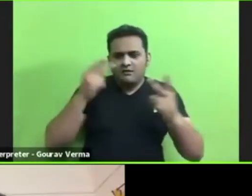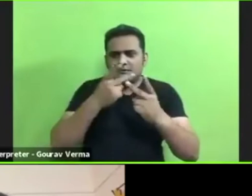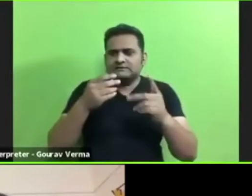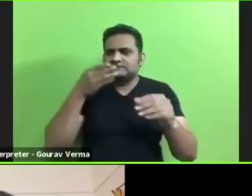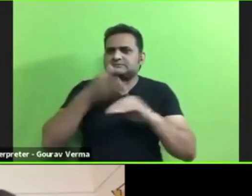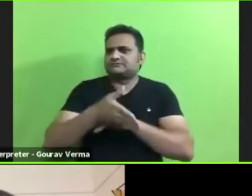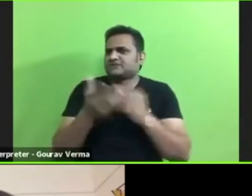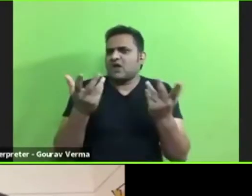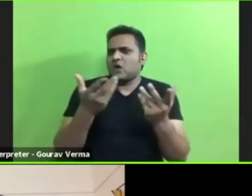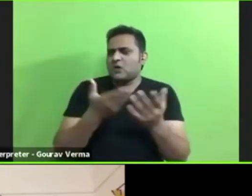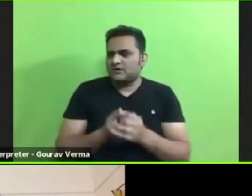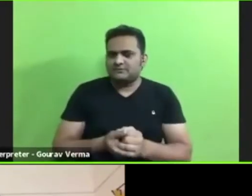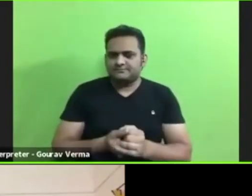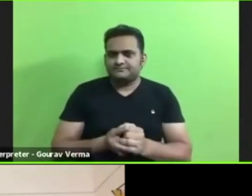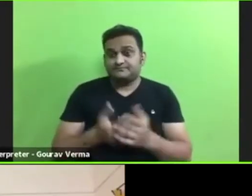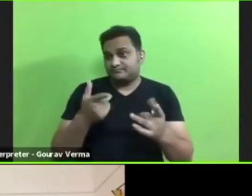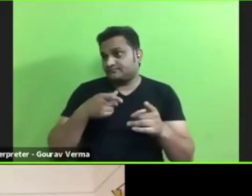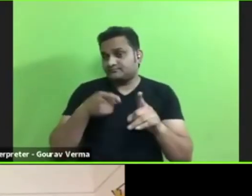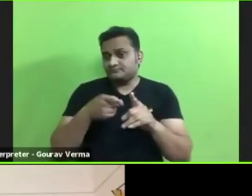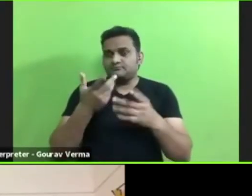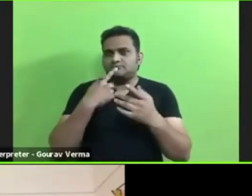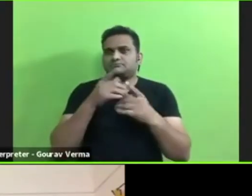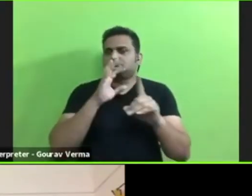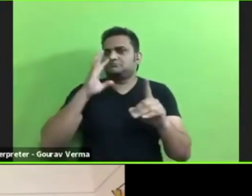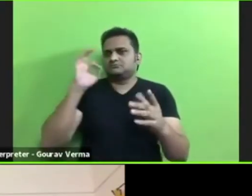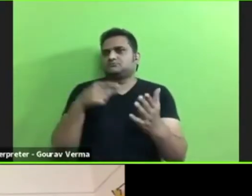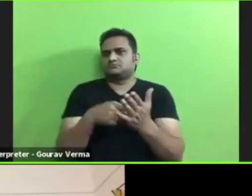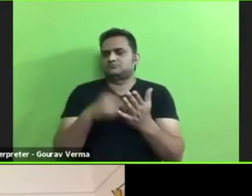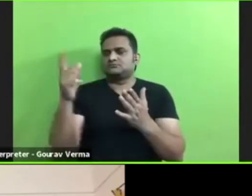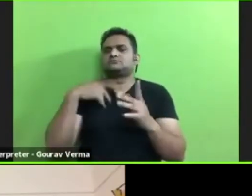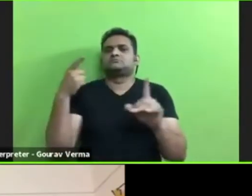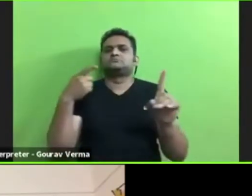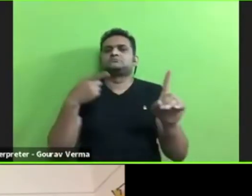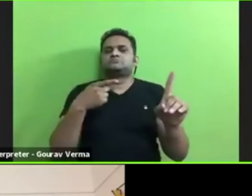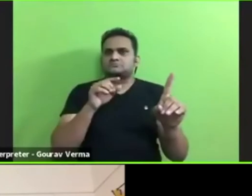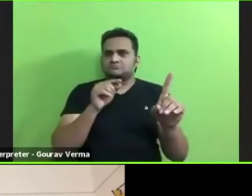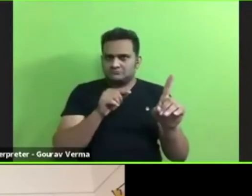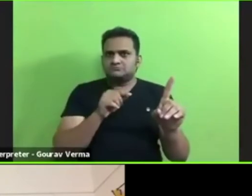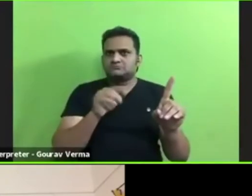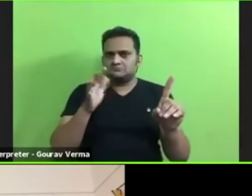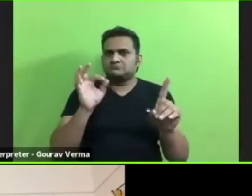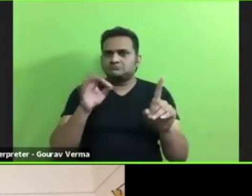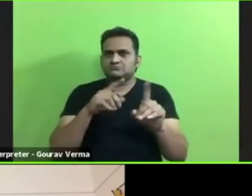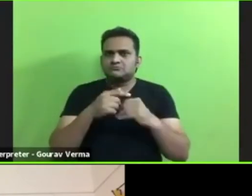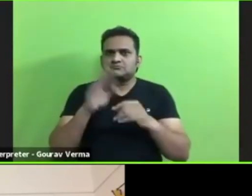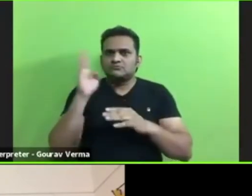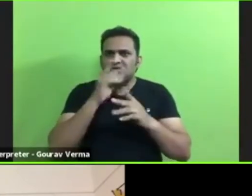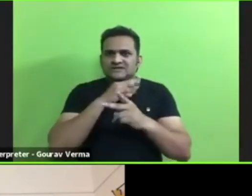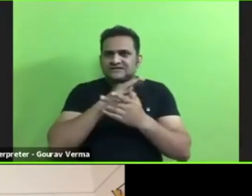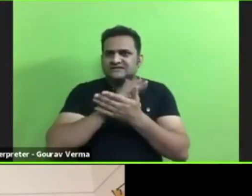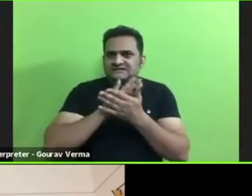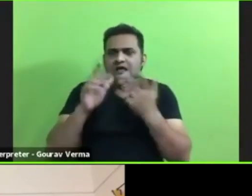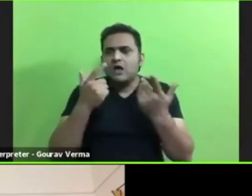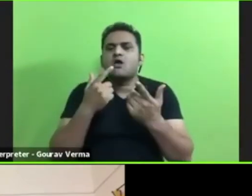And in this case, it's very essential, right? And you have really pointed out on the aspect of pollution and purity, especially